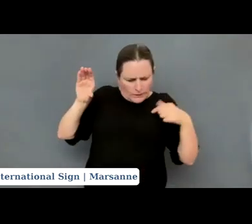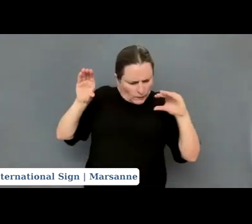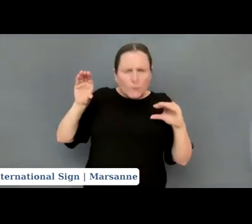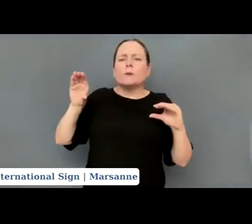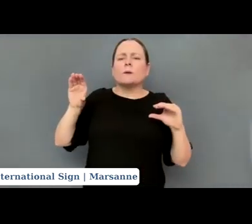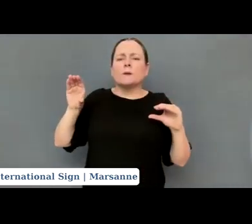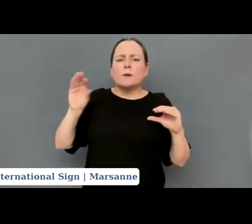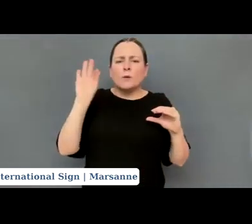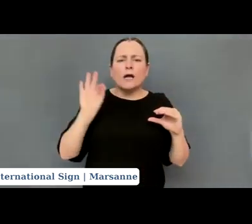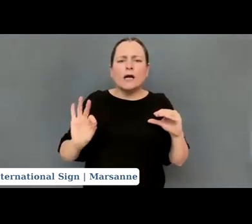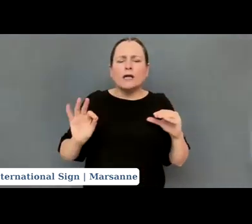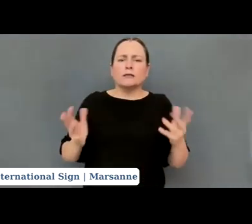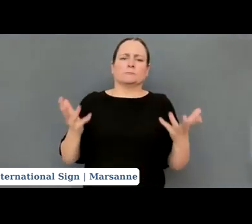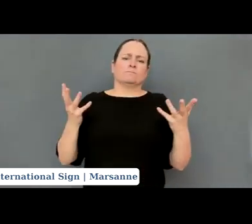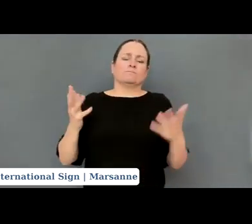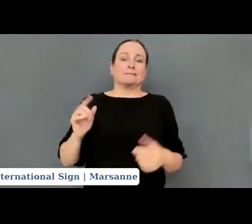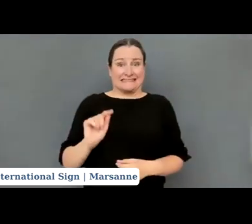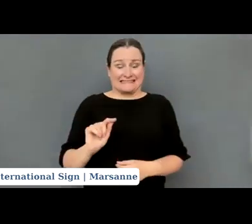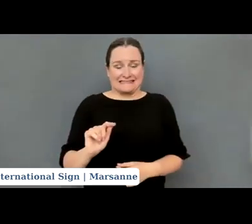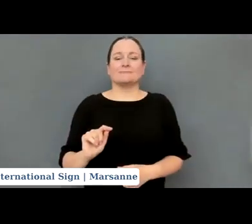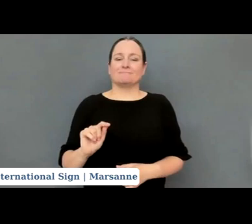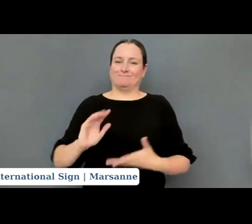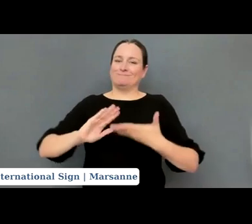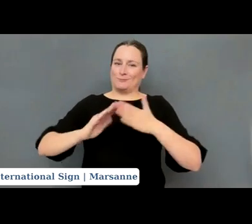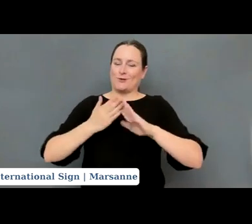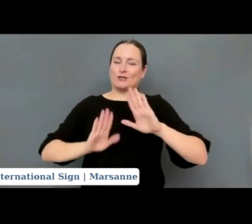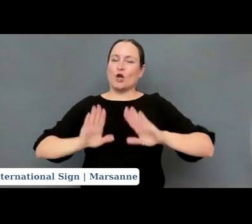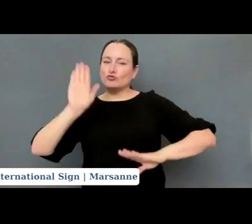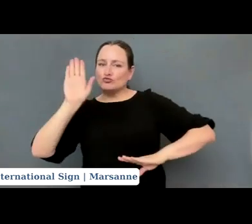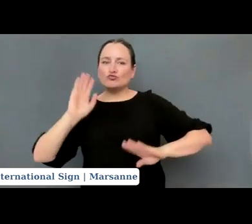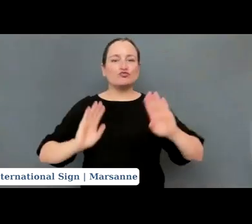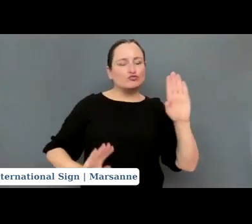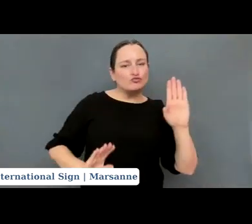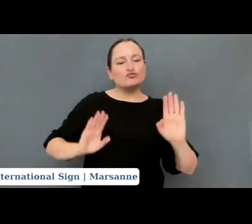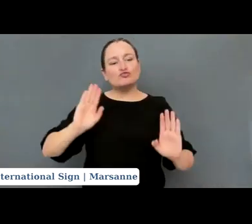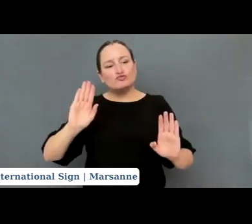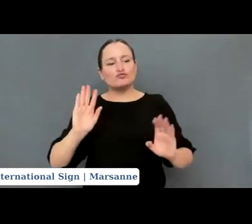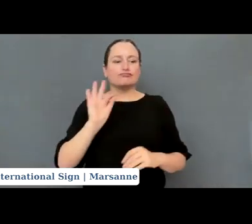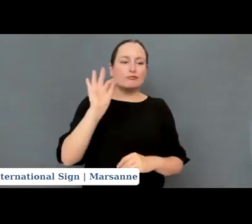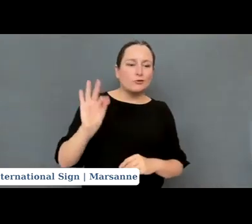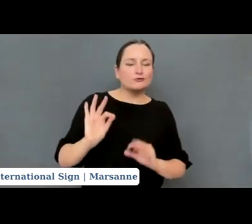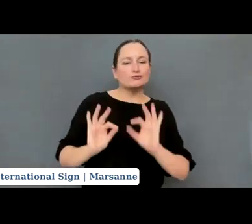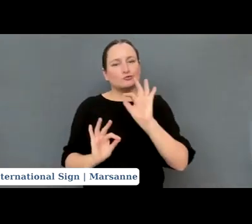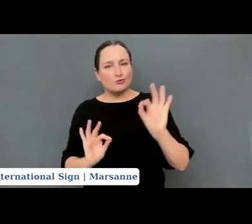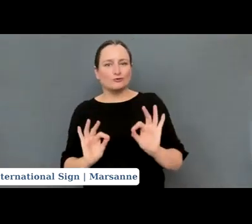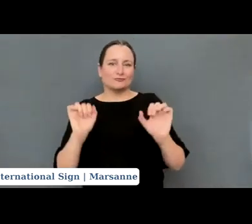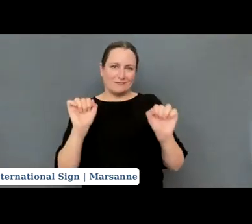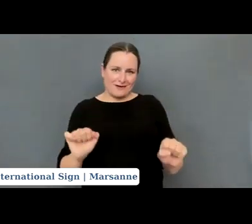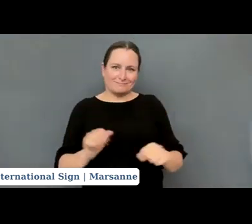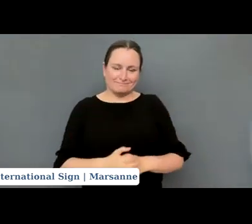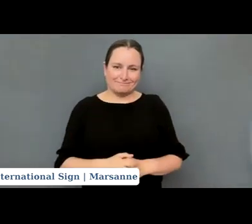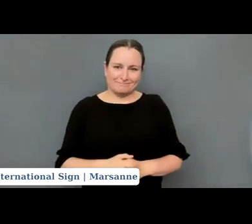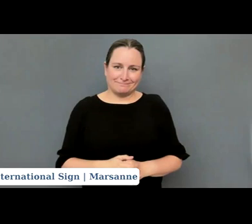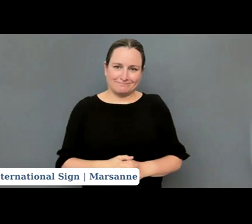district stage. In this case, the officer, the delegate of the government, of the